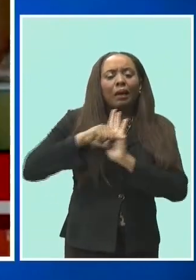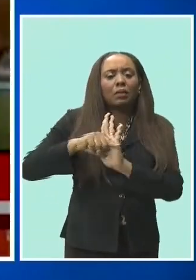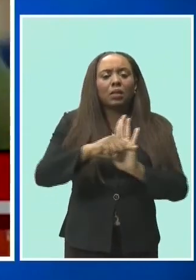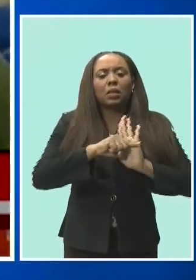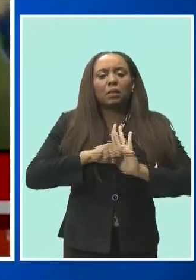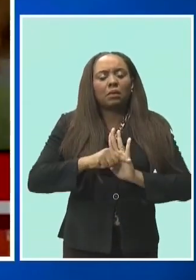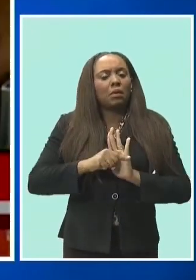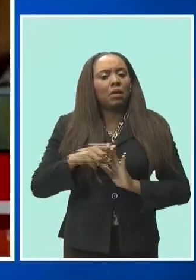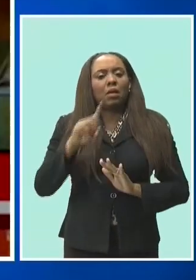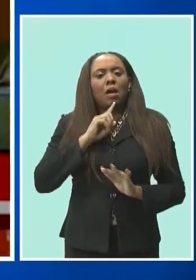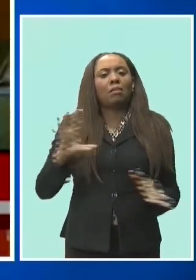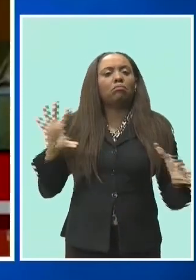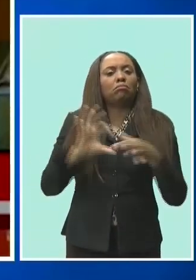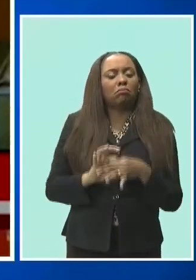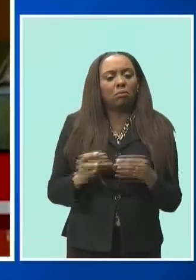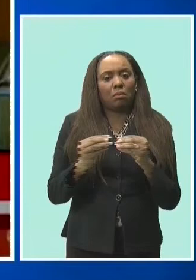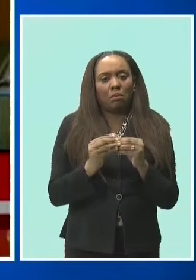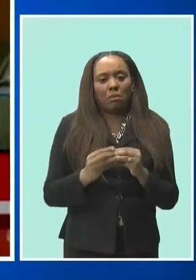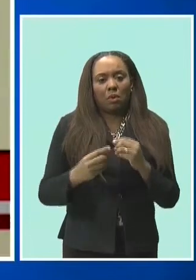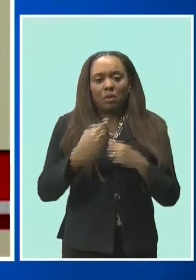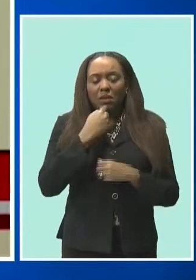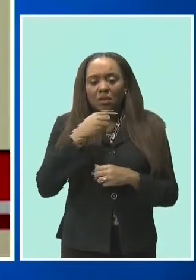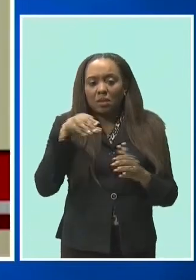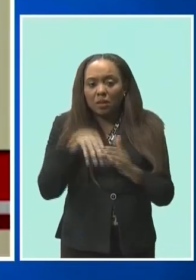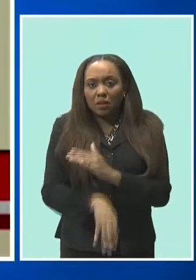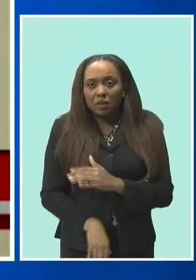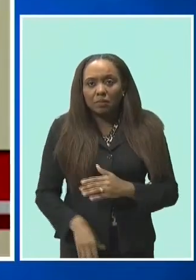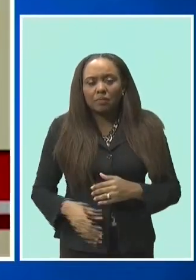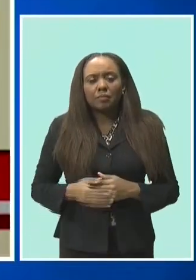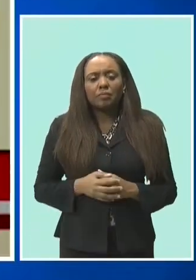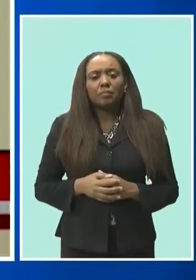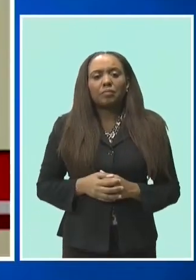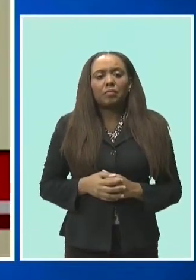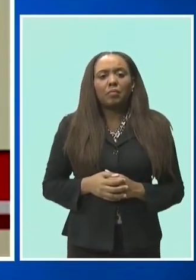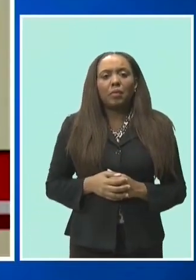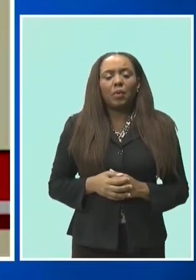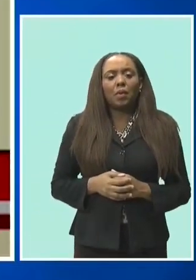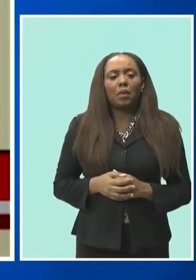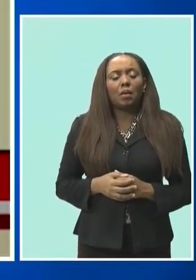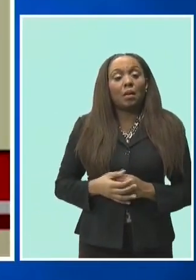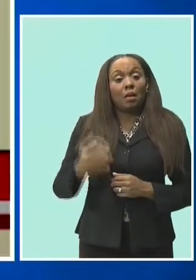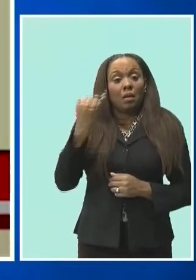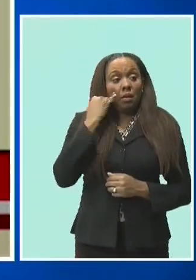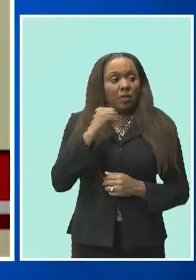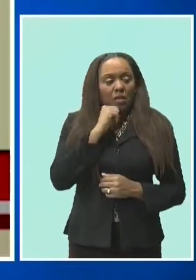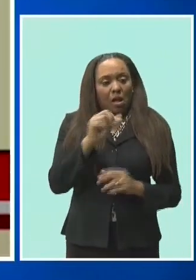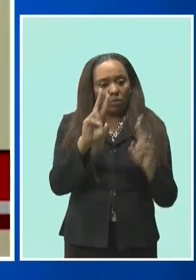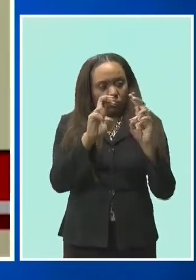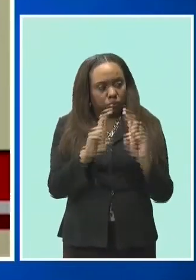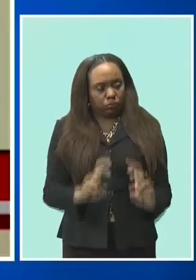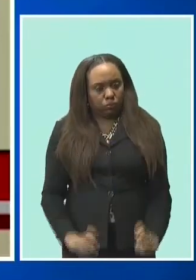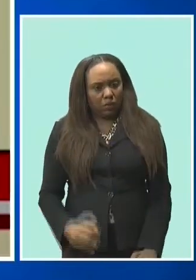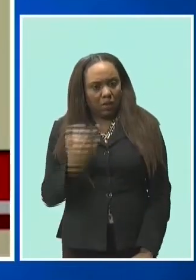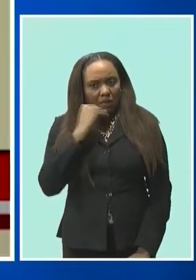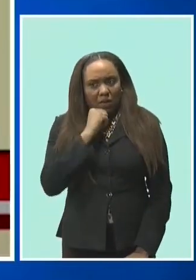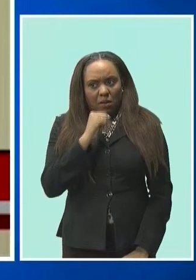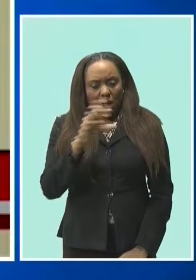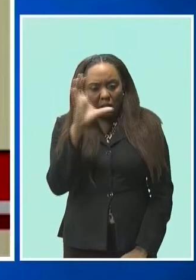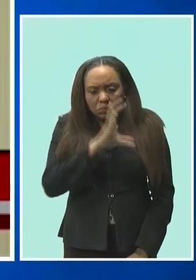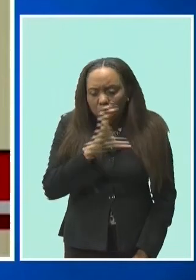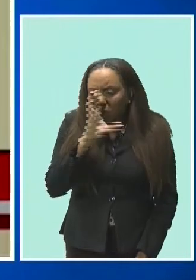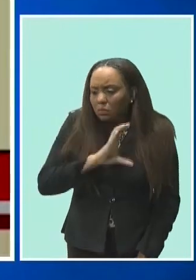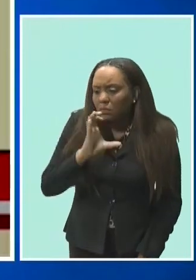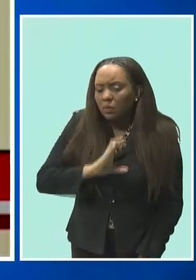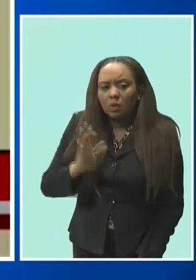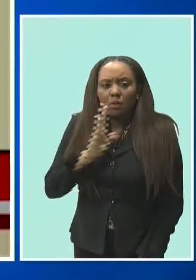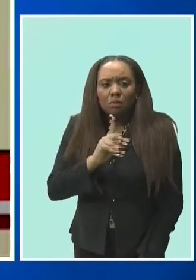could possibly be linked to more serious crimes. Unchecked, it can be a factor in the spread of diseases and a